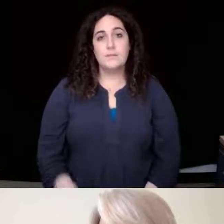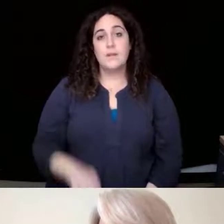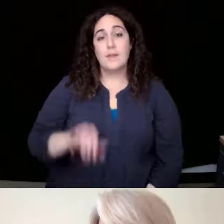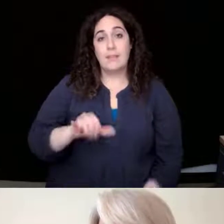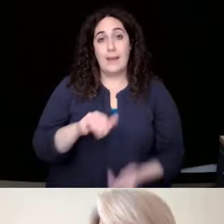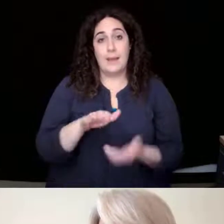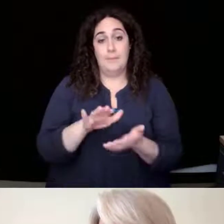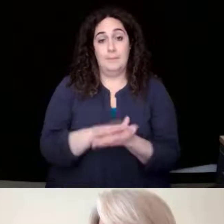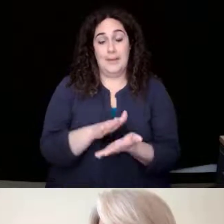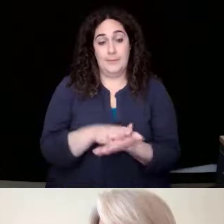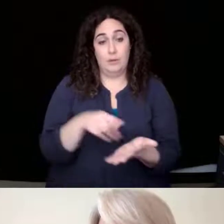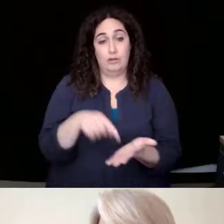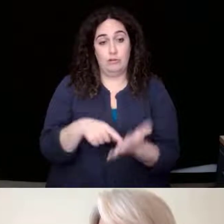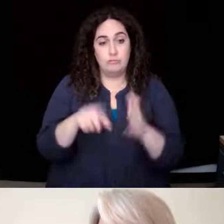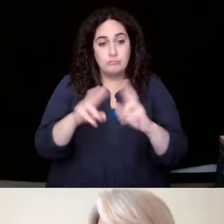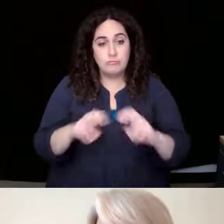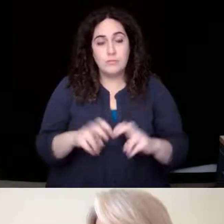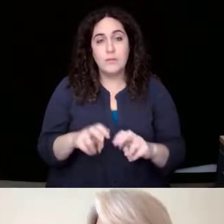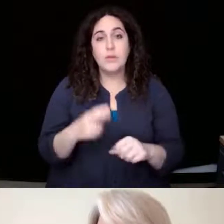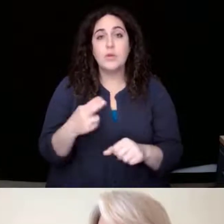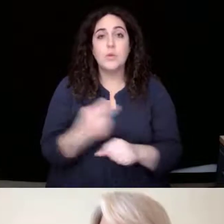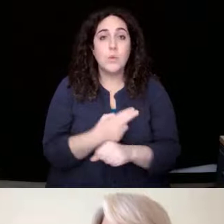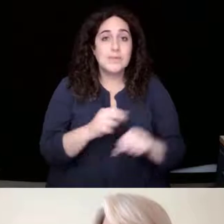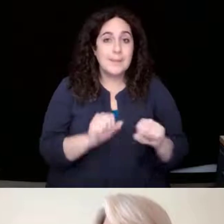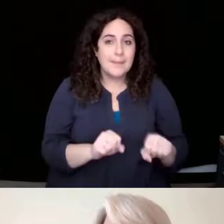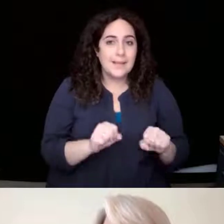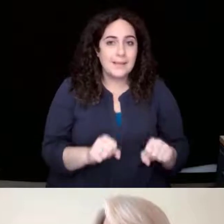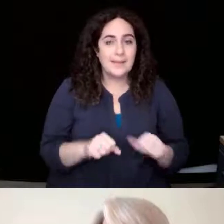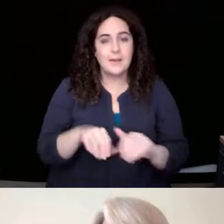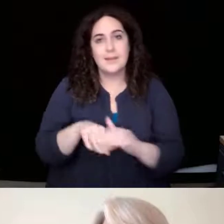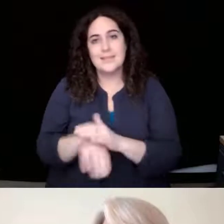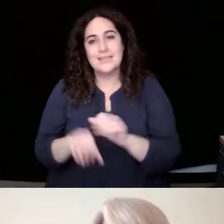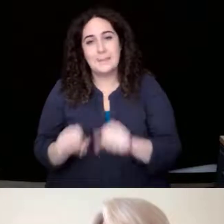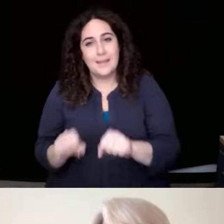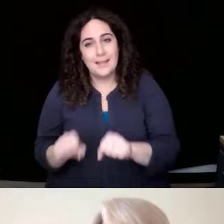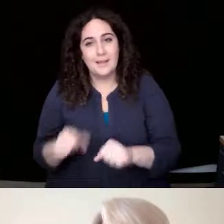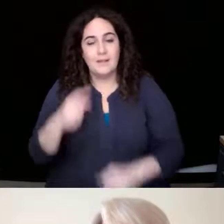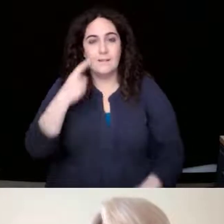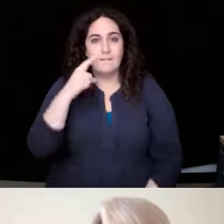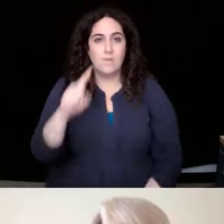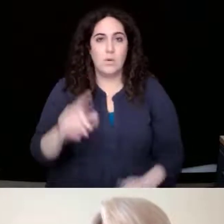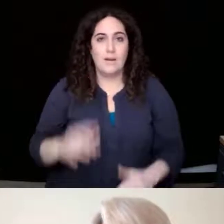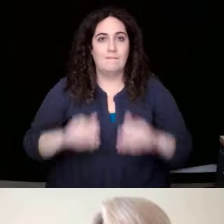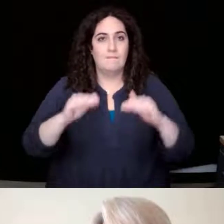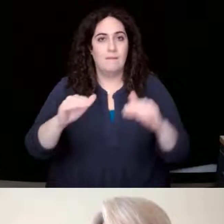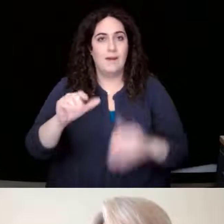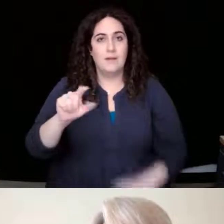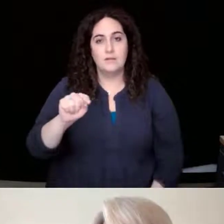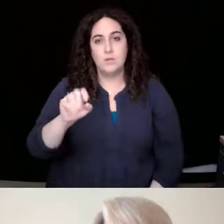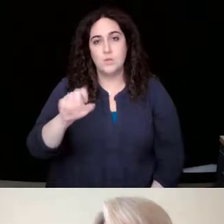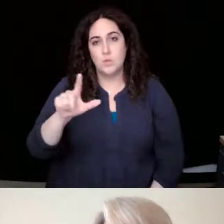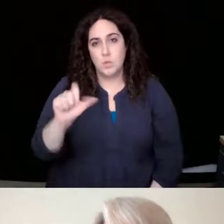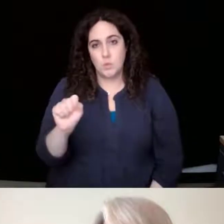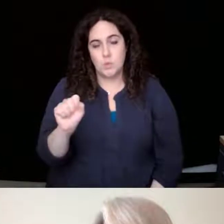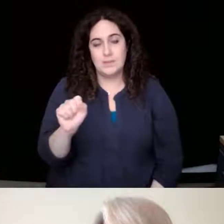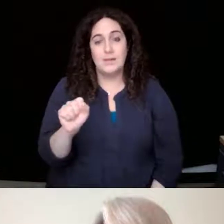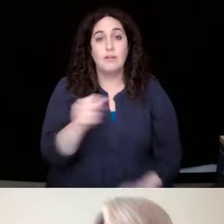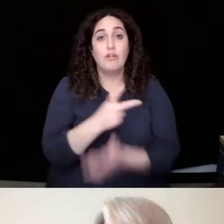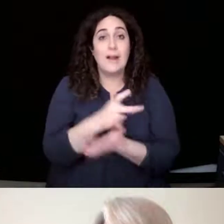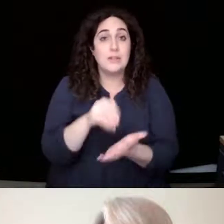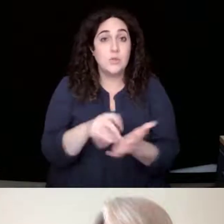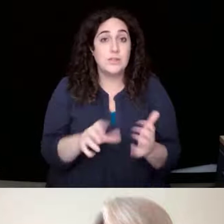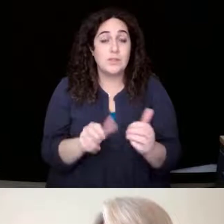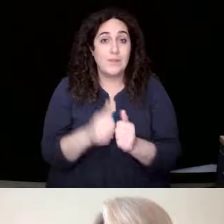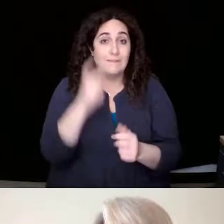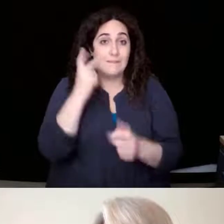usability and accessibility of advanced tools that vision impaired graduate students are using. So